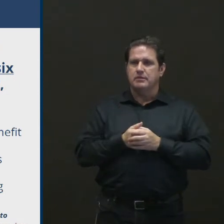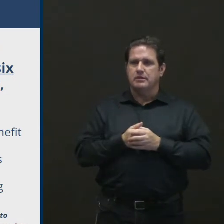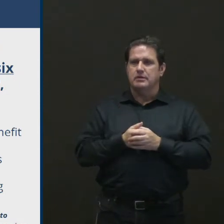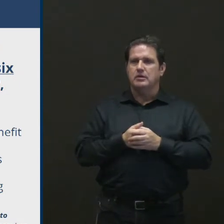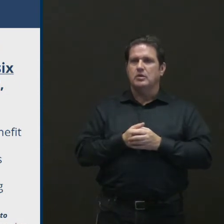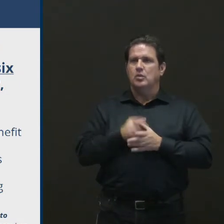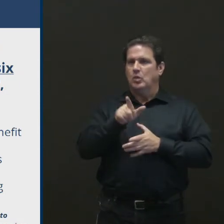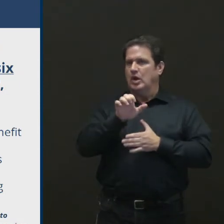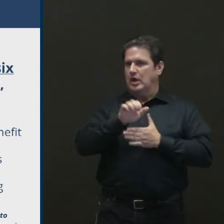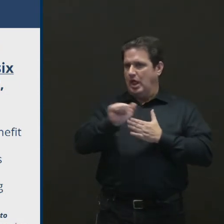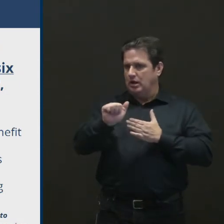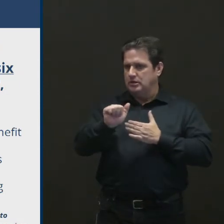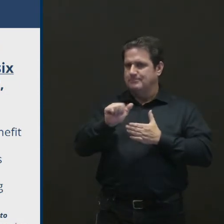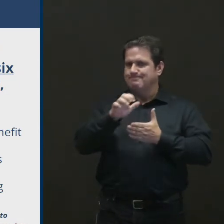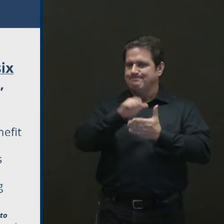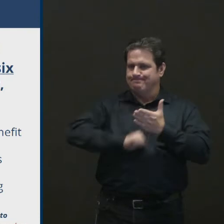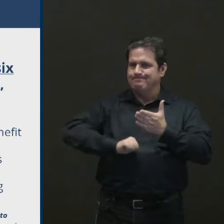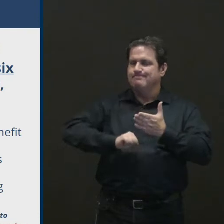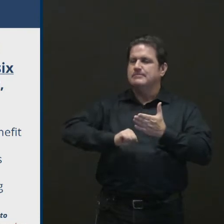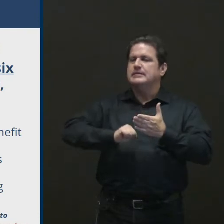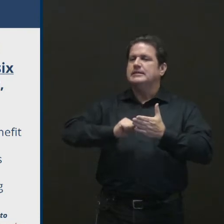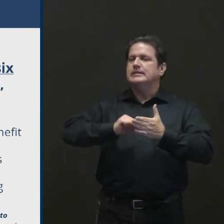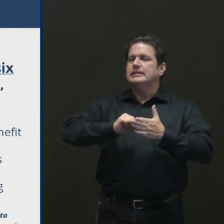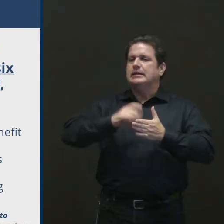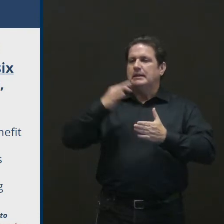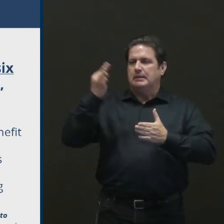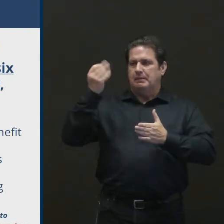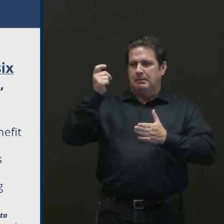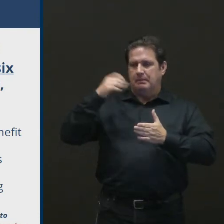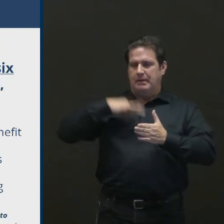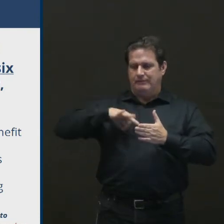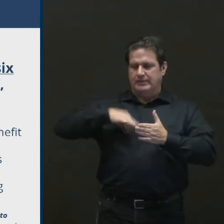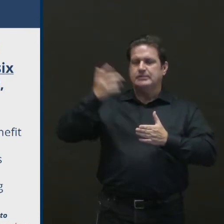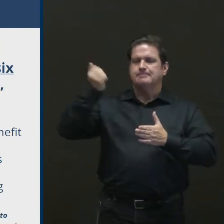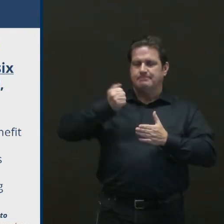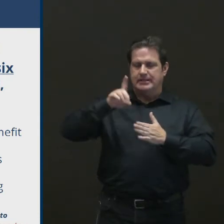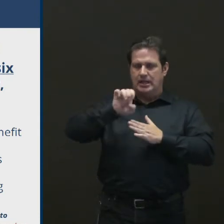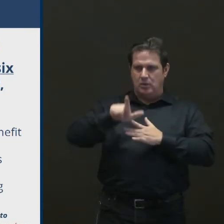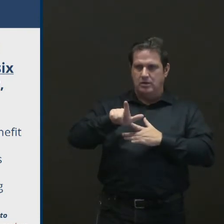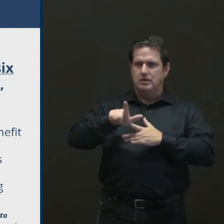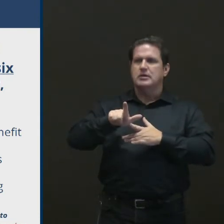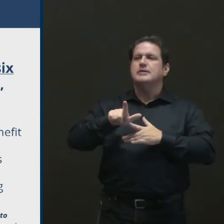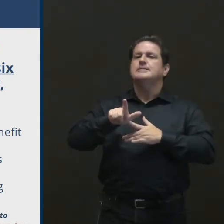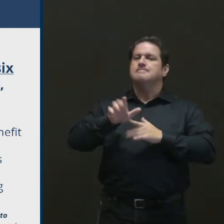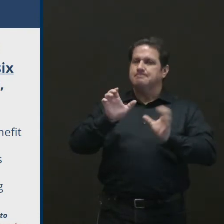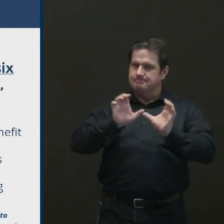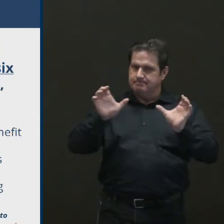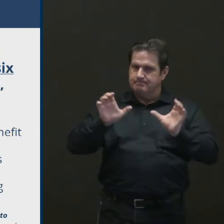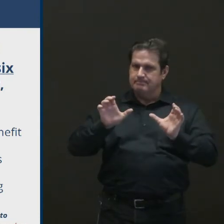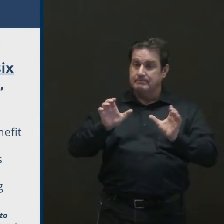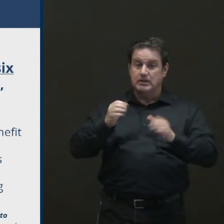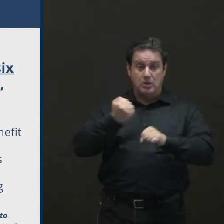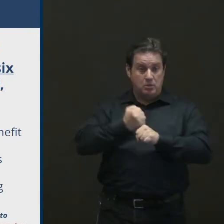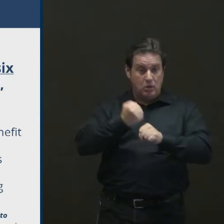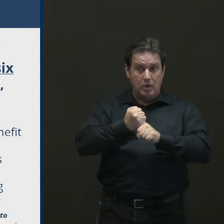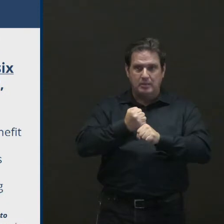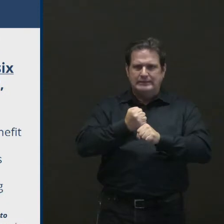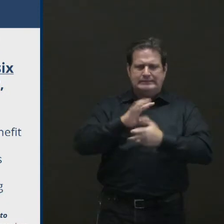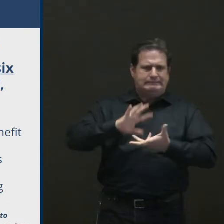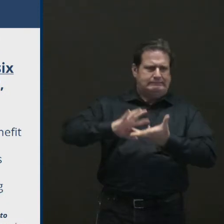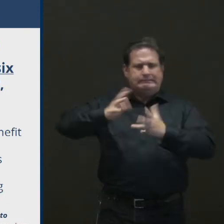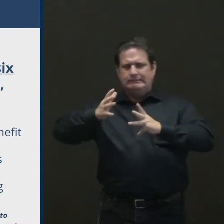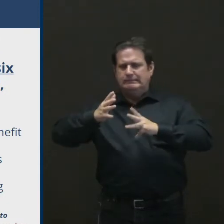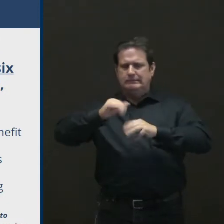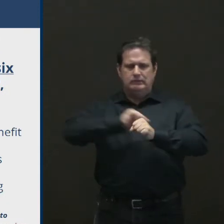least $100 in weekly benefits issued by the state of Delaware. Claimants must also certify that their employment has been disrupted